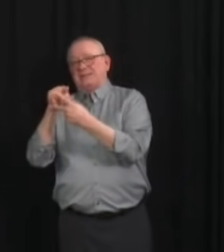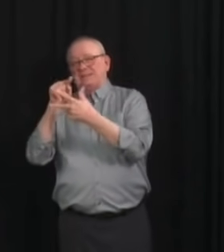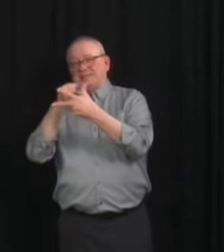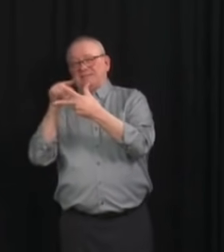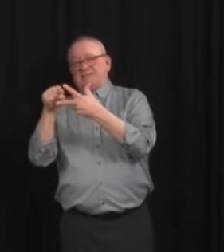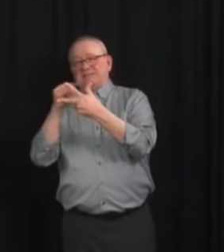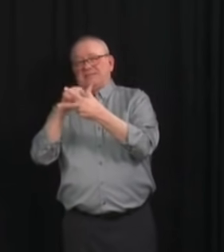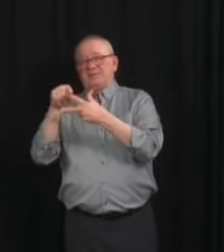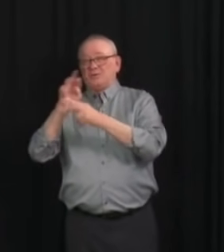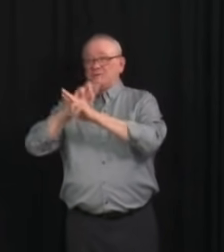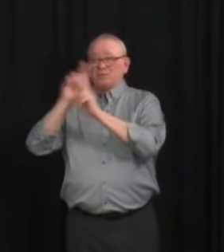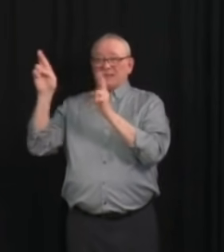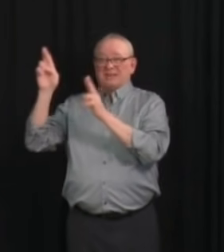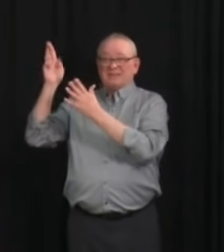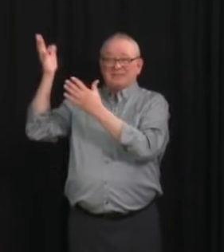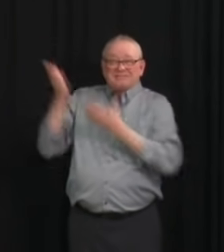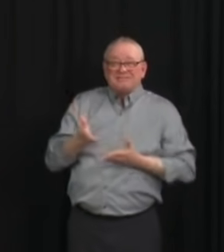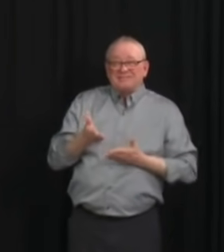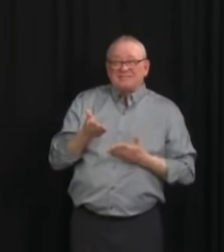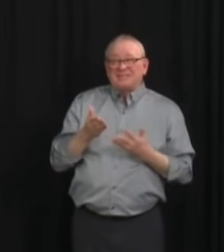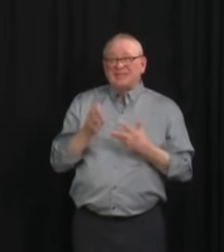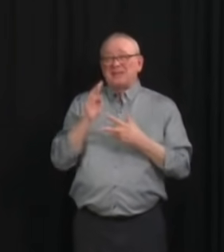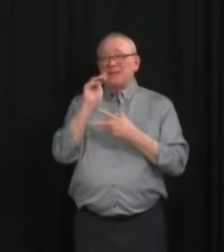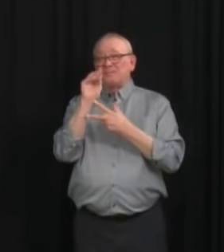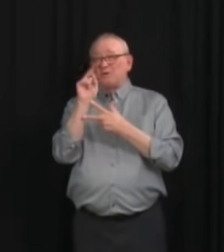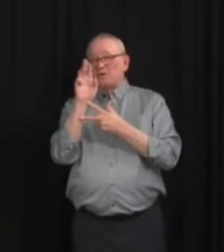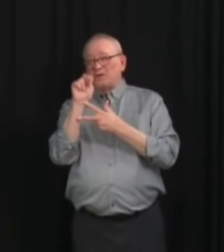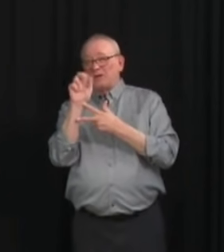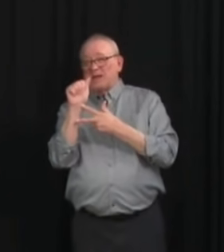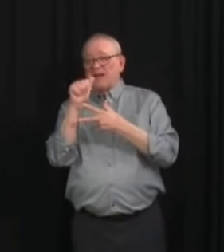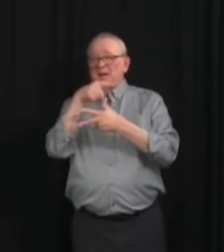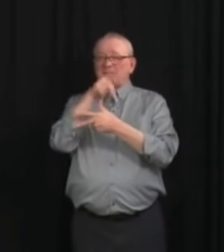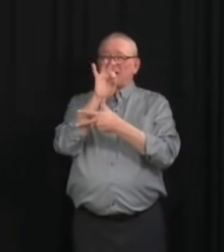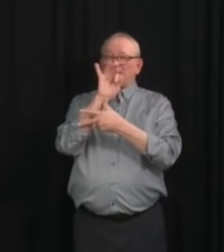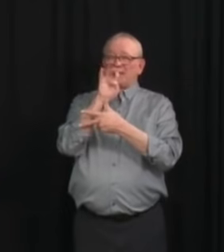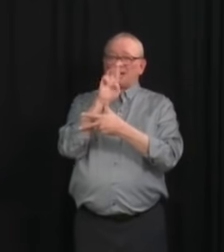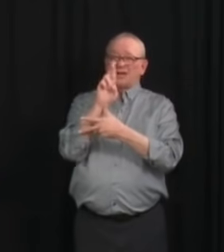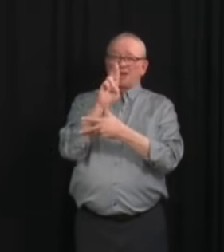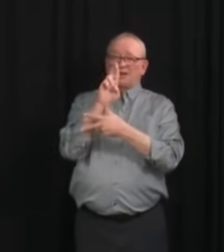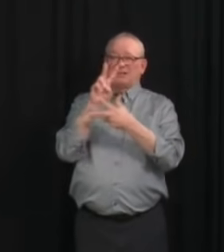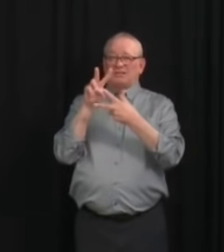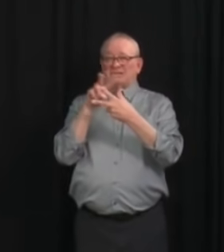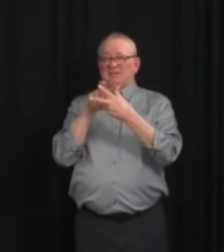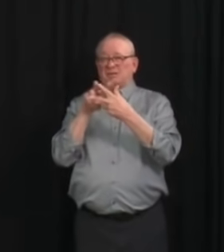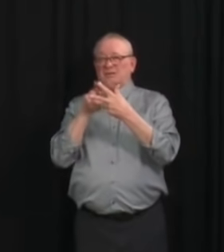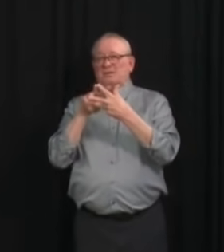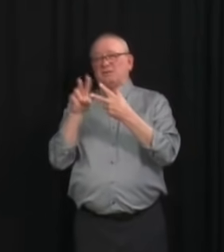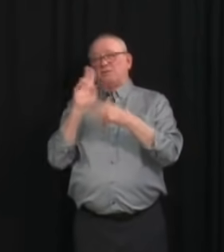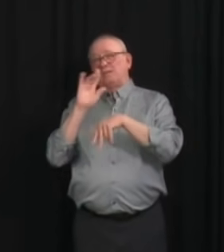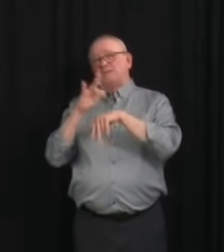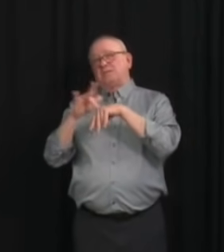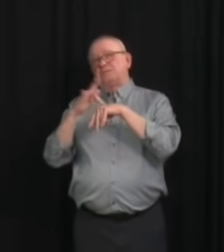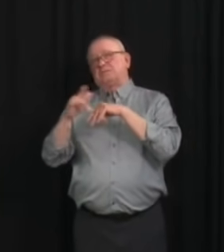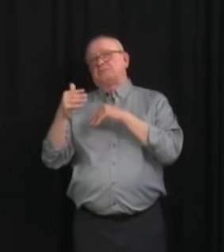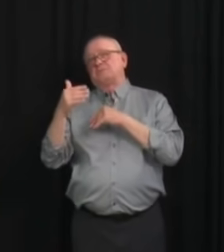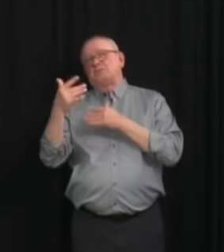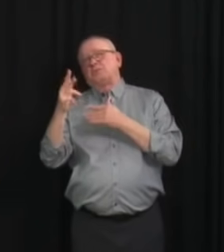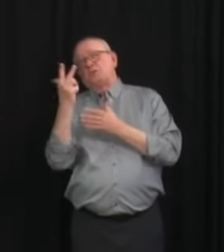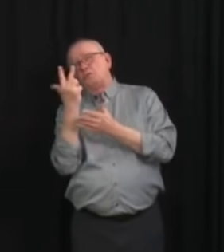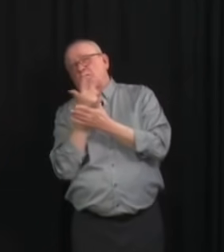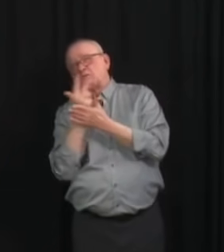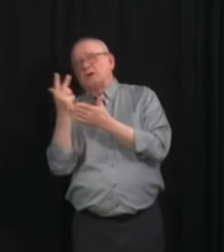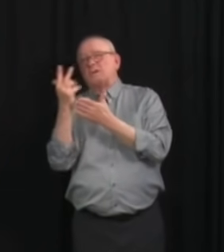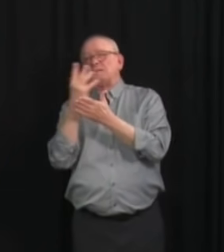mRNA vaccines, the Moderna or Pfizer, would be available approximately 3 to 4 weeks from now for those aged 50 to